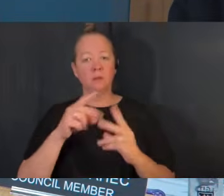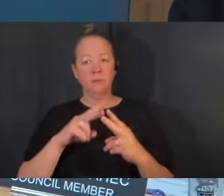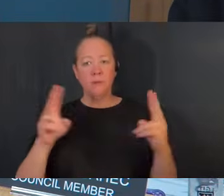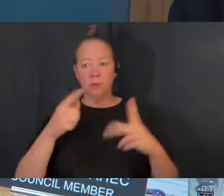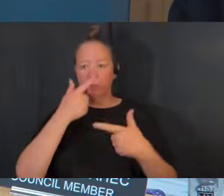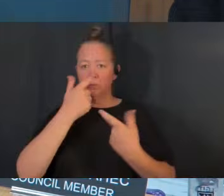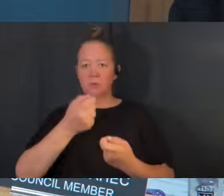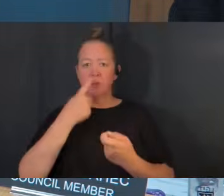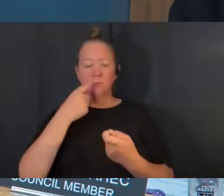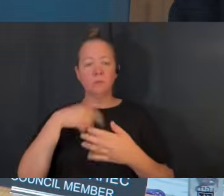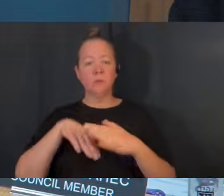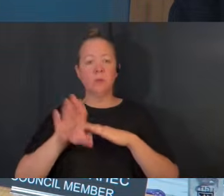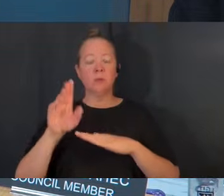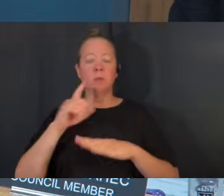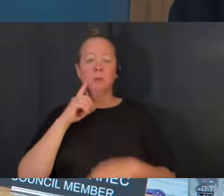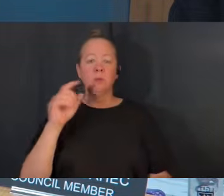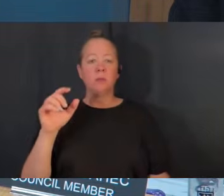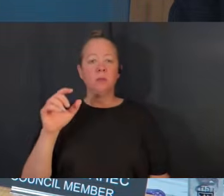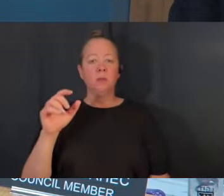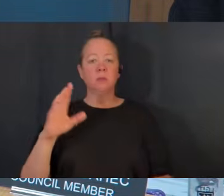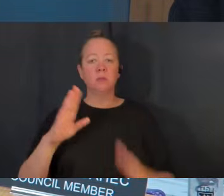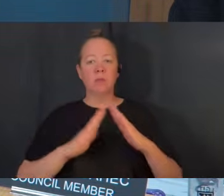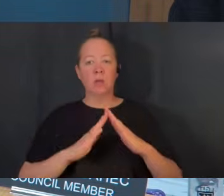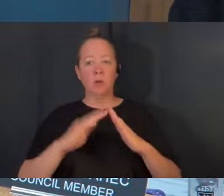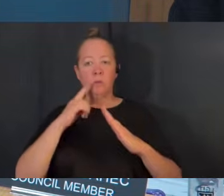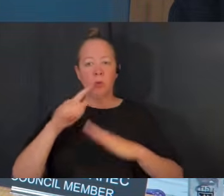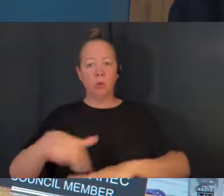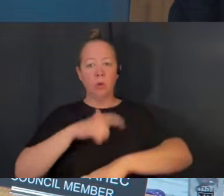term. The pilot terms are